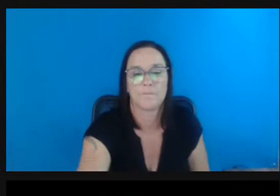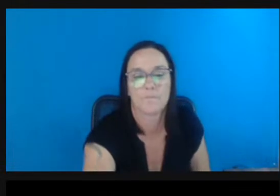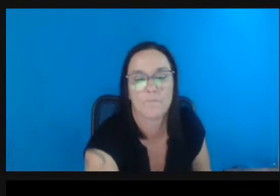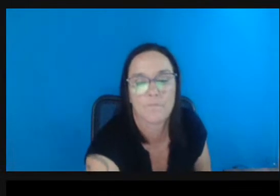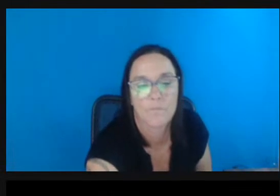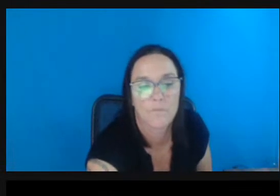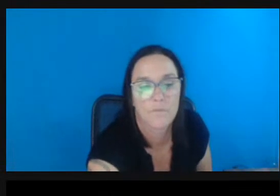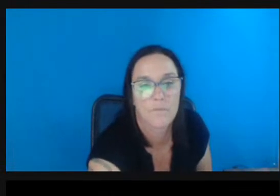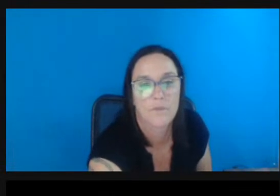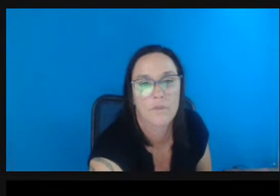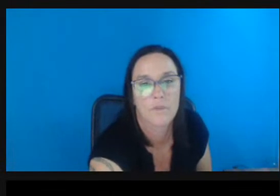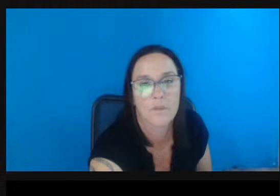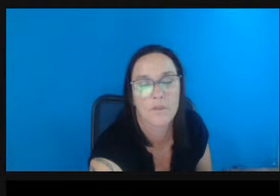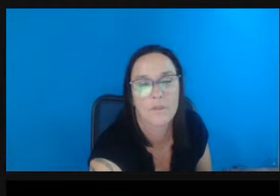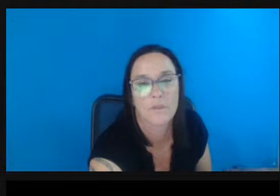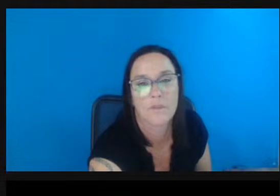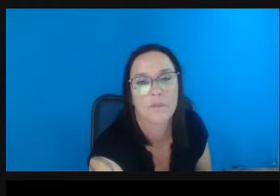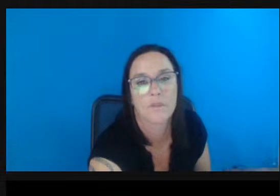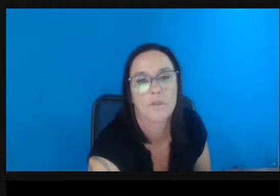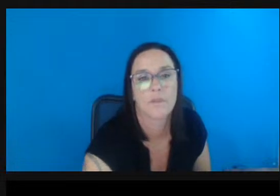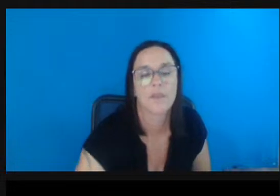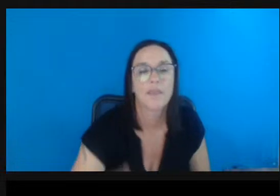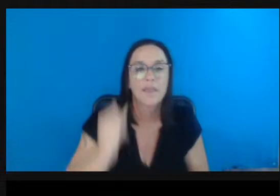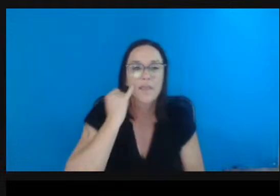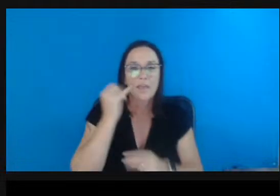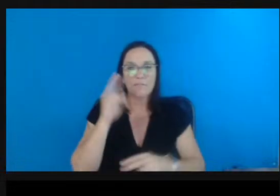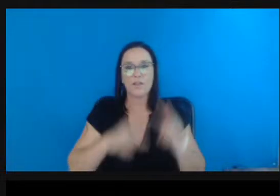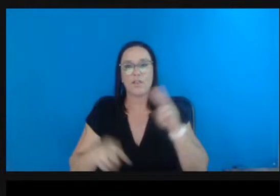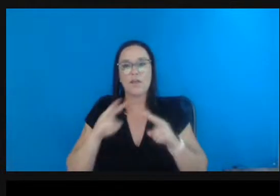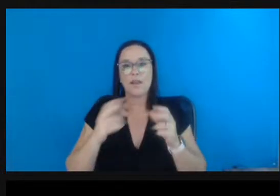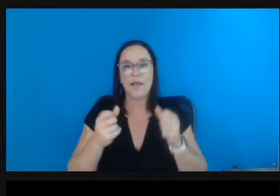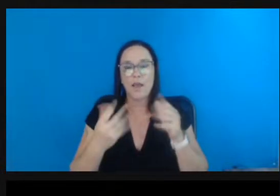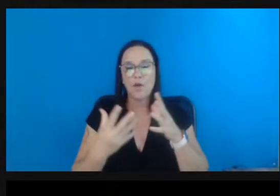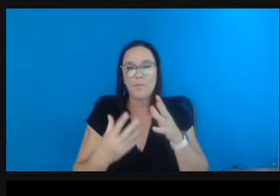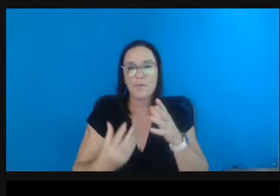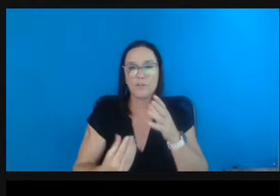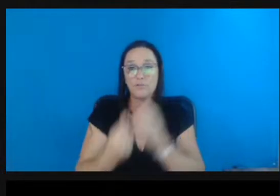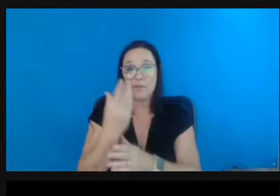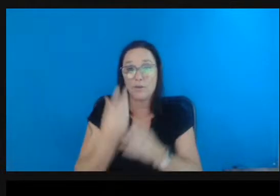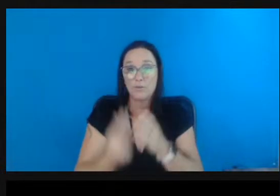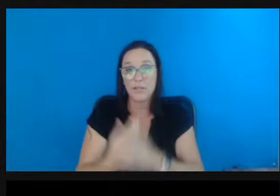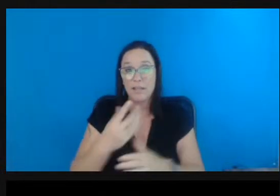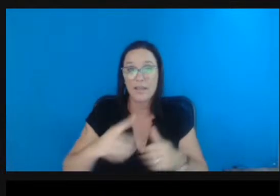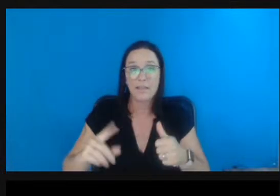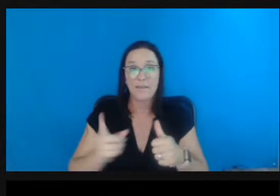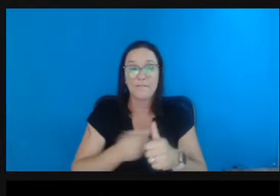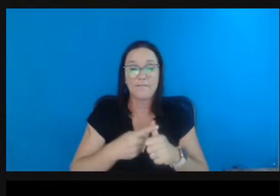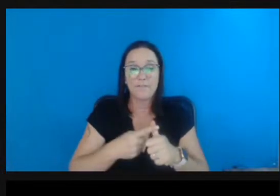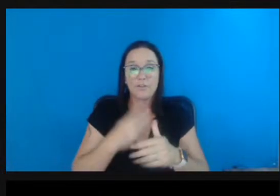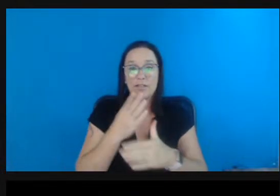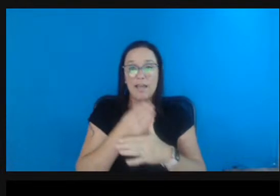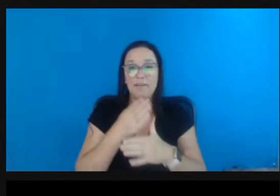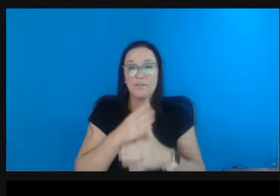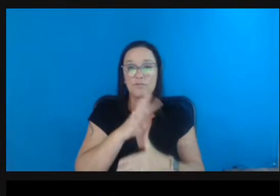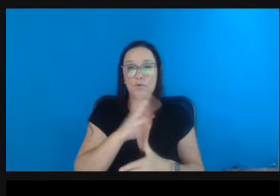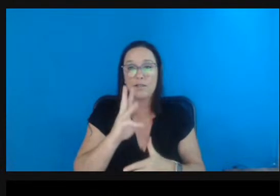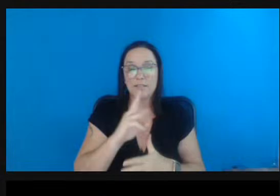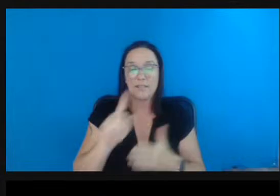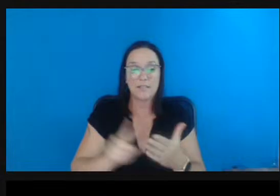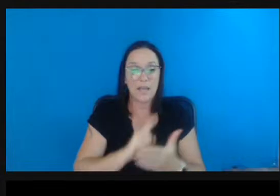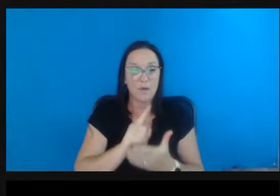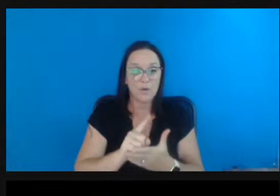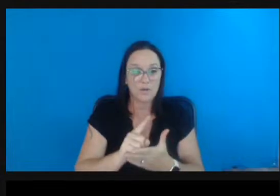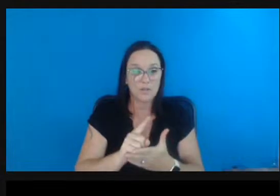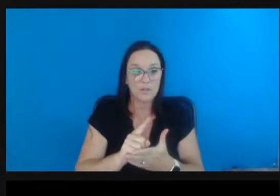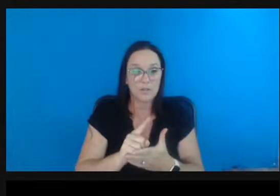If you look at how long was a fountaining, the first 16 episodes averaged 46 hours. The